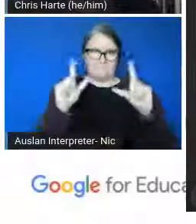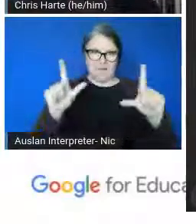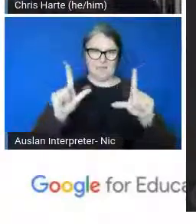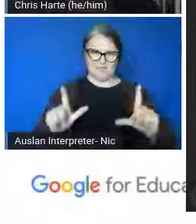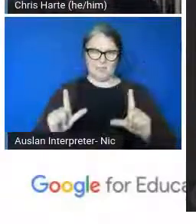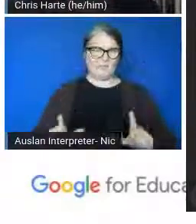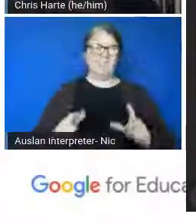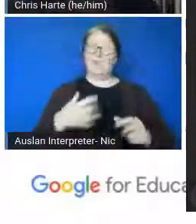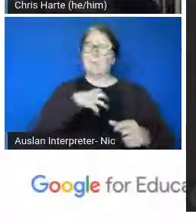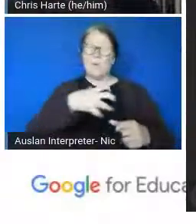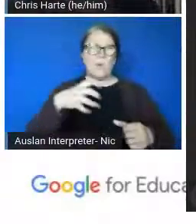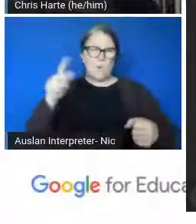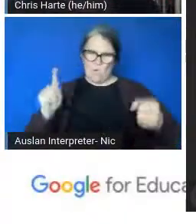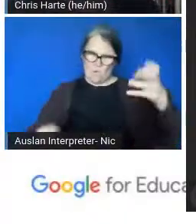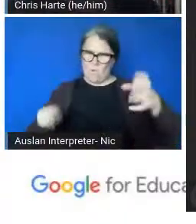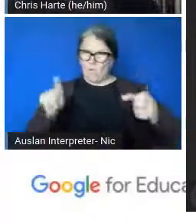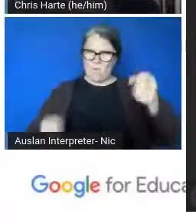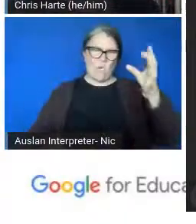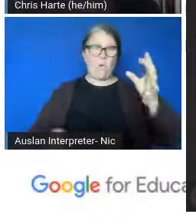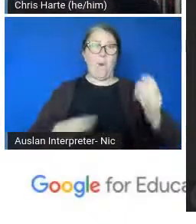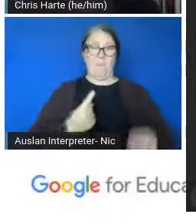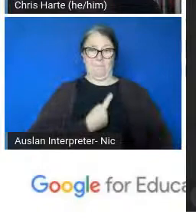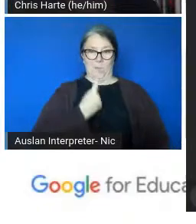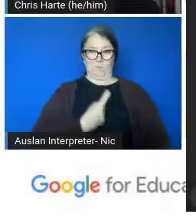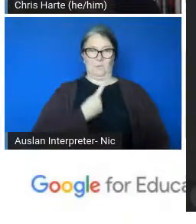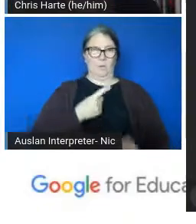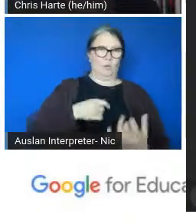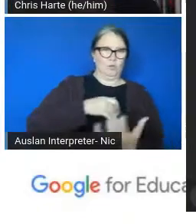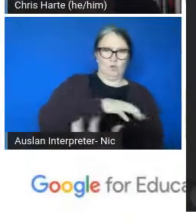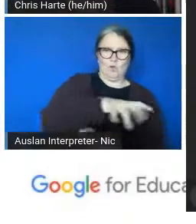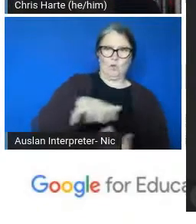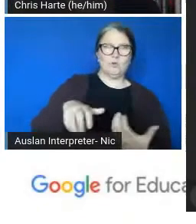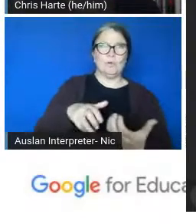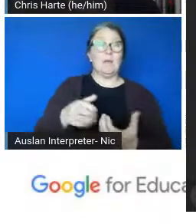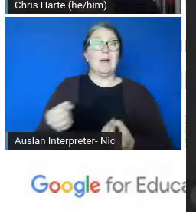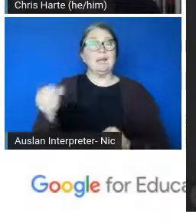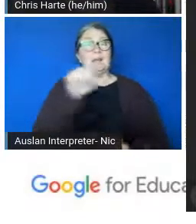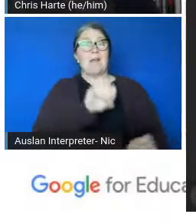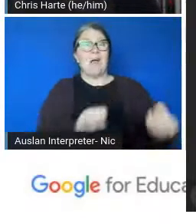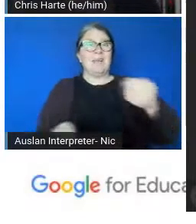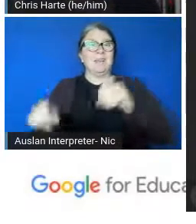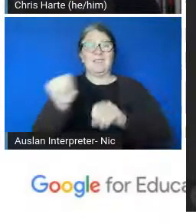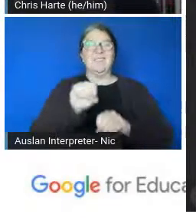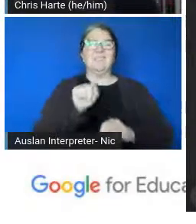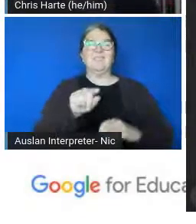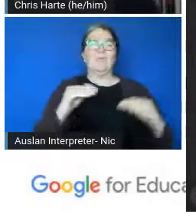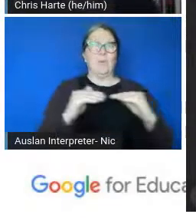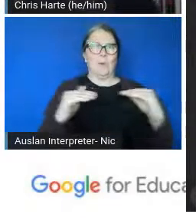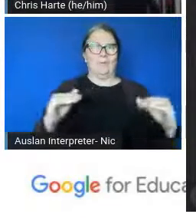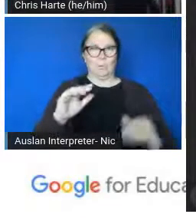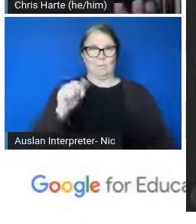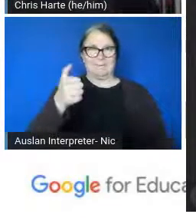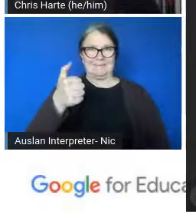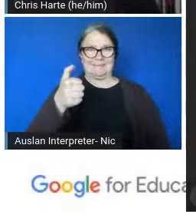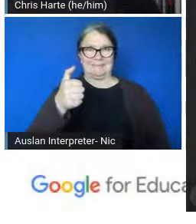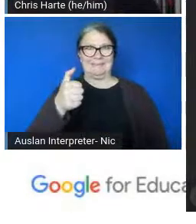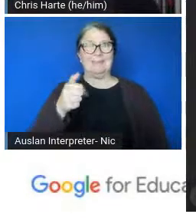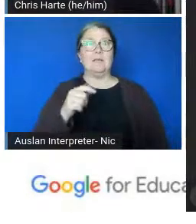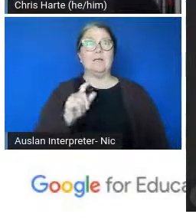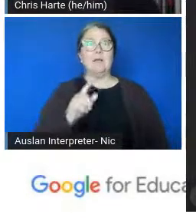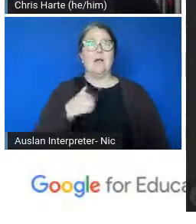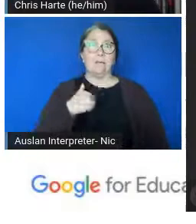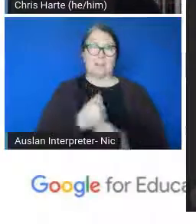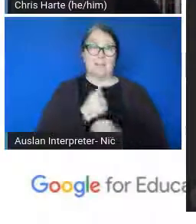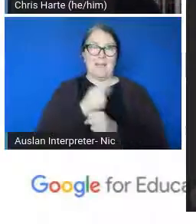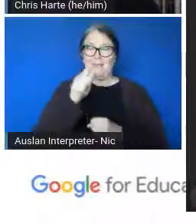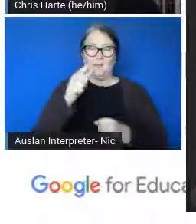Personal, social, science, and that's it, I think, for level 6. Now, what I'm going to do is make you dizzy, is